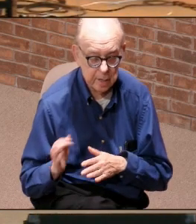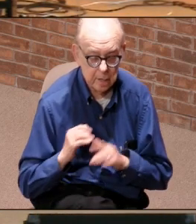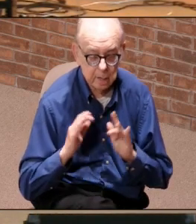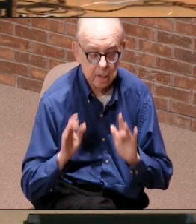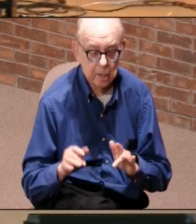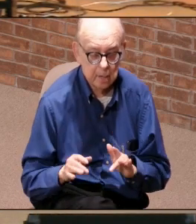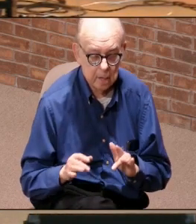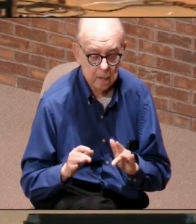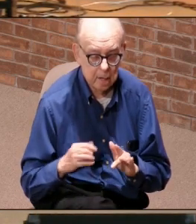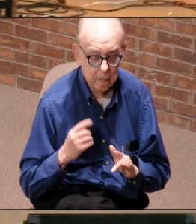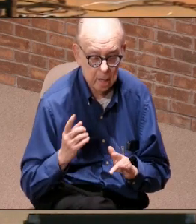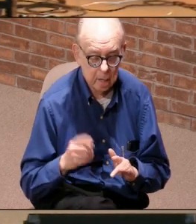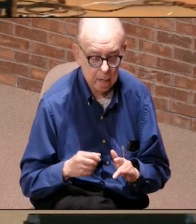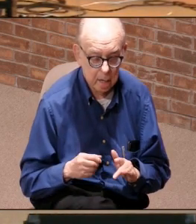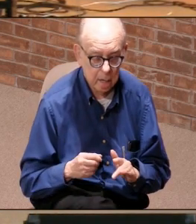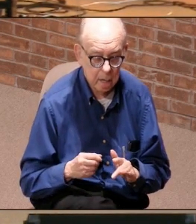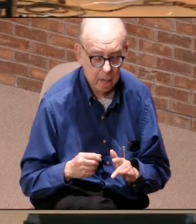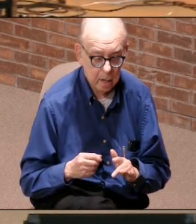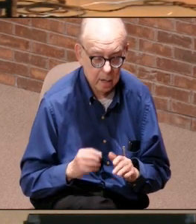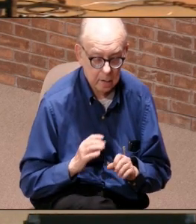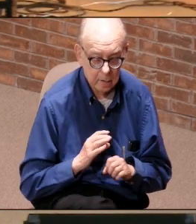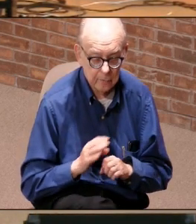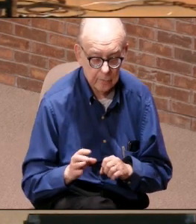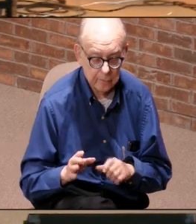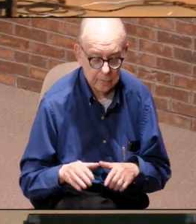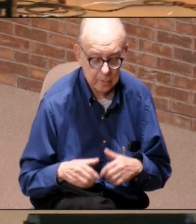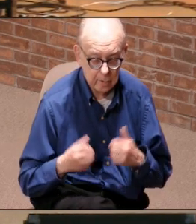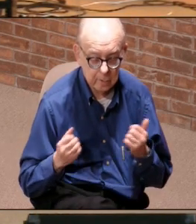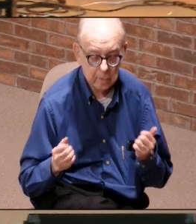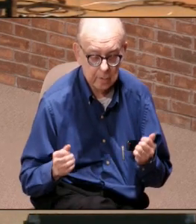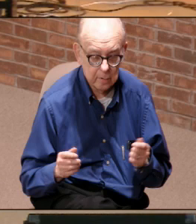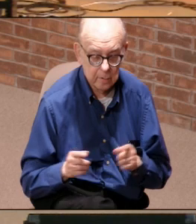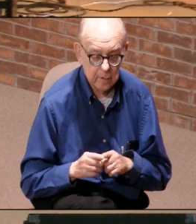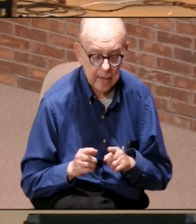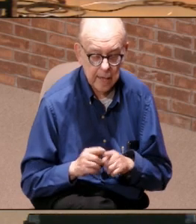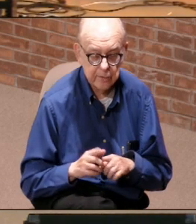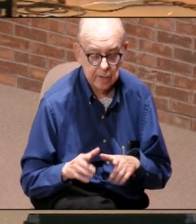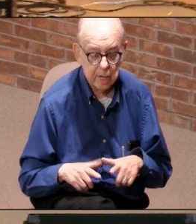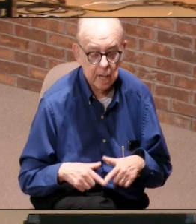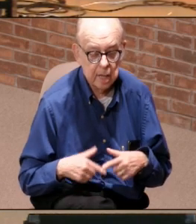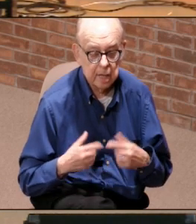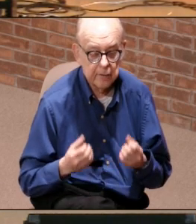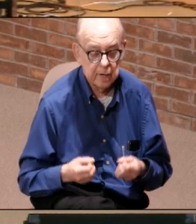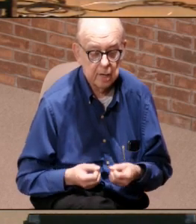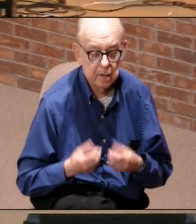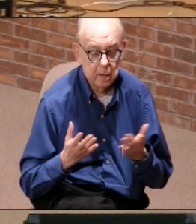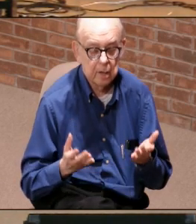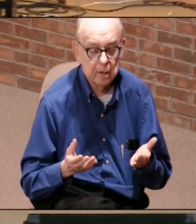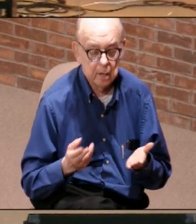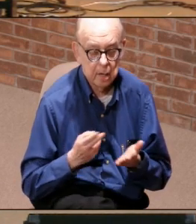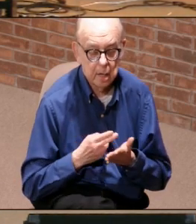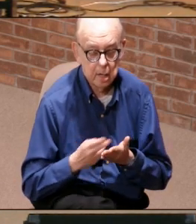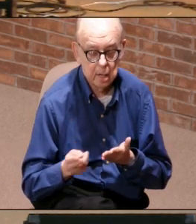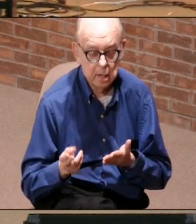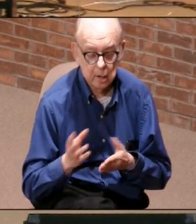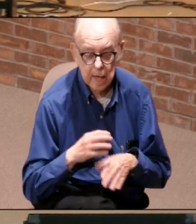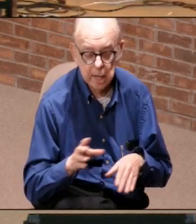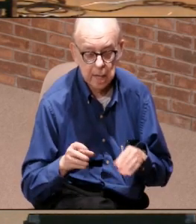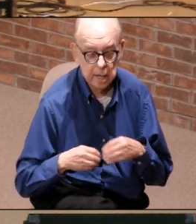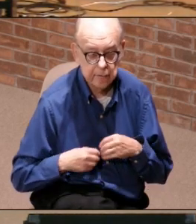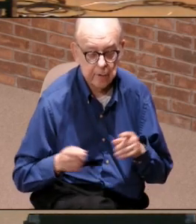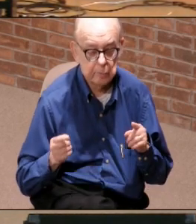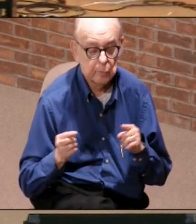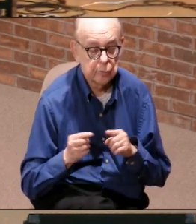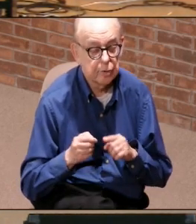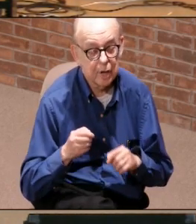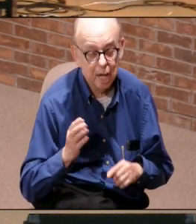and stuff, we really are compelled to live our lives as living sacrifices, holy and acceptable to